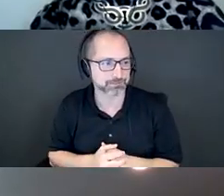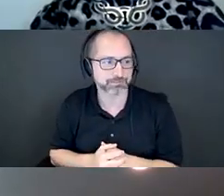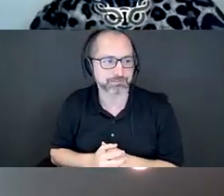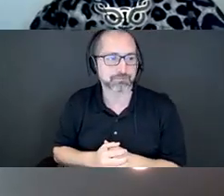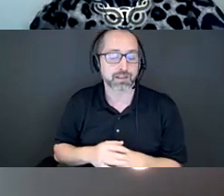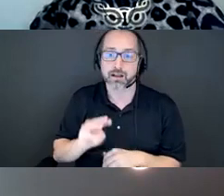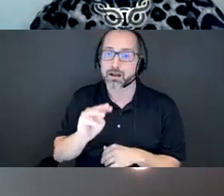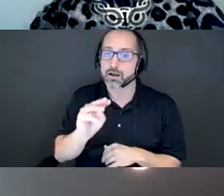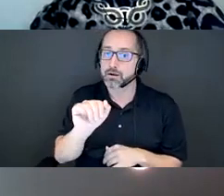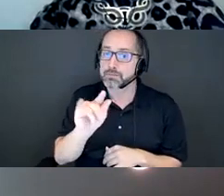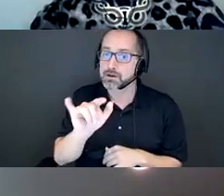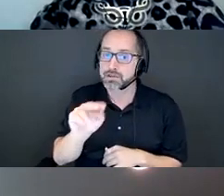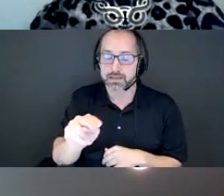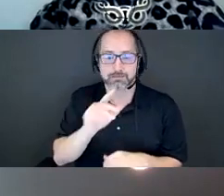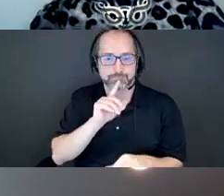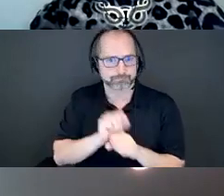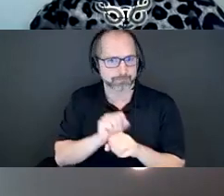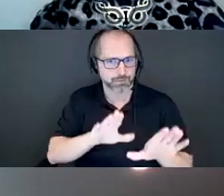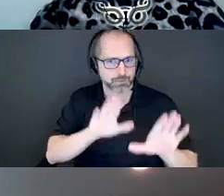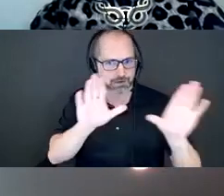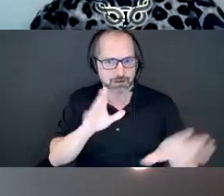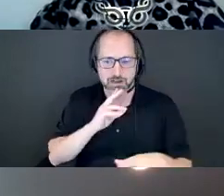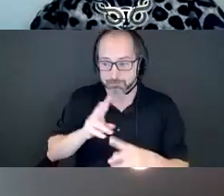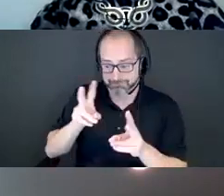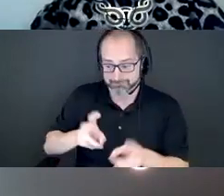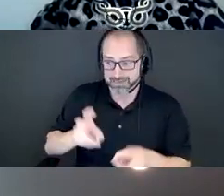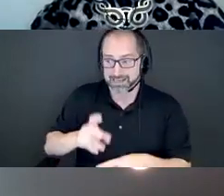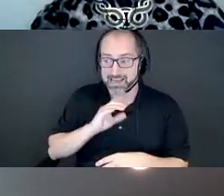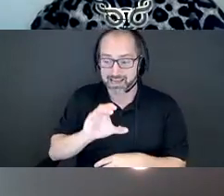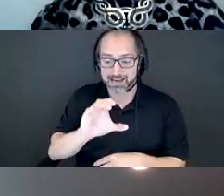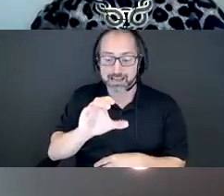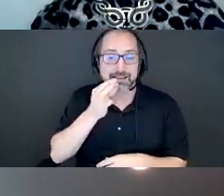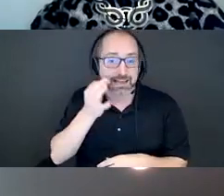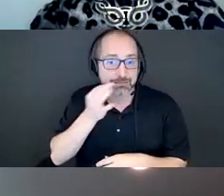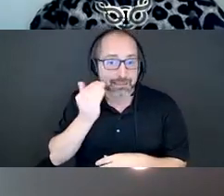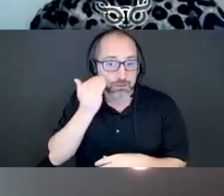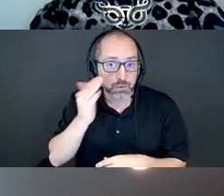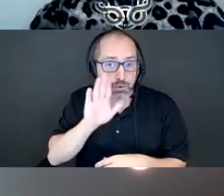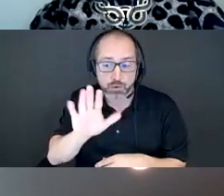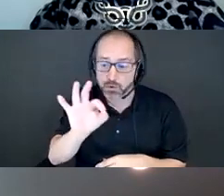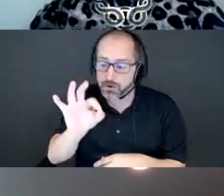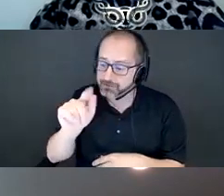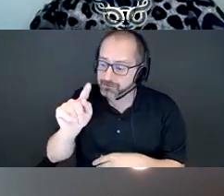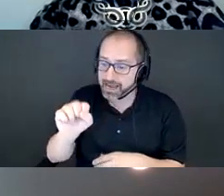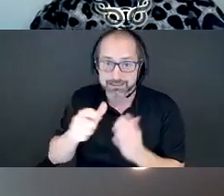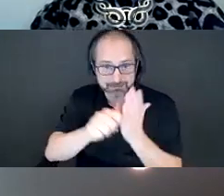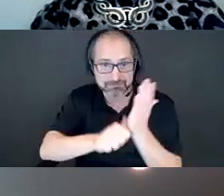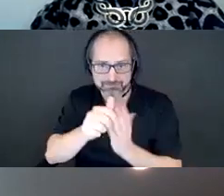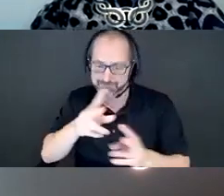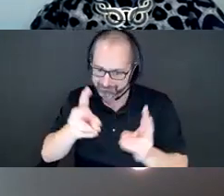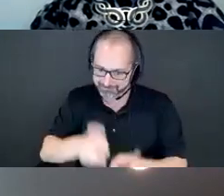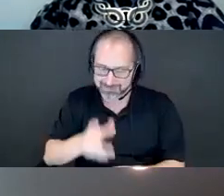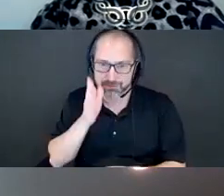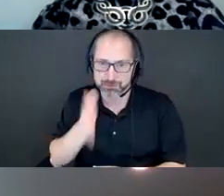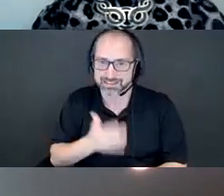Marilyn, I'm going to be downloading the Cannabis Know Your Facts sheet and the other guidelines as well. Thank you so much. We